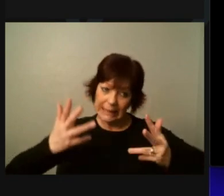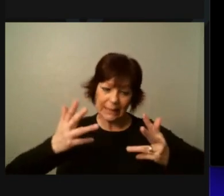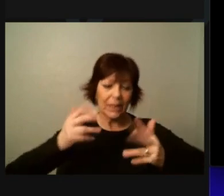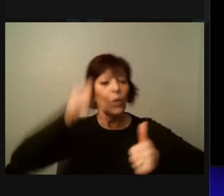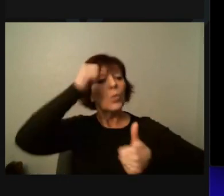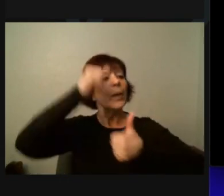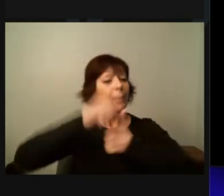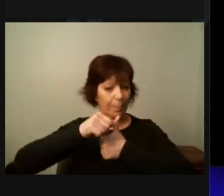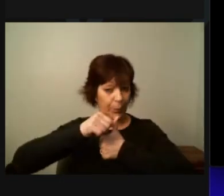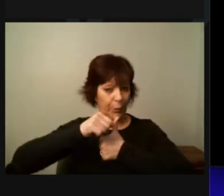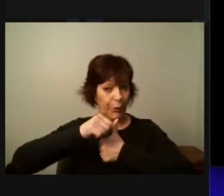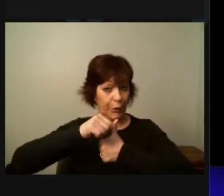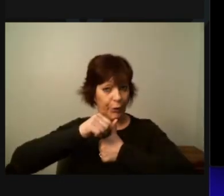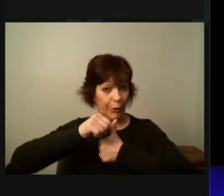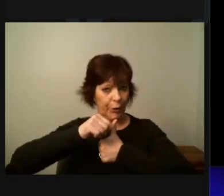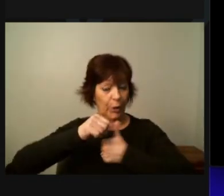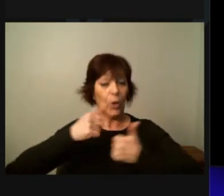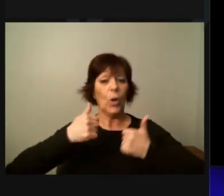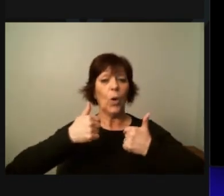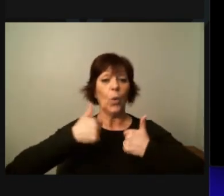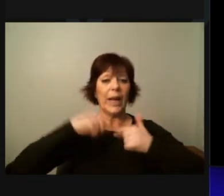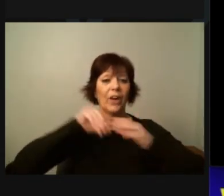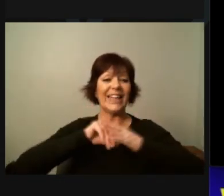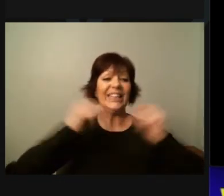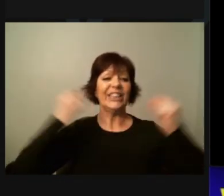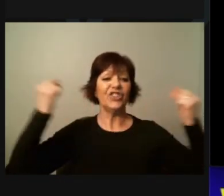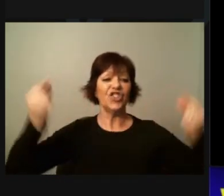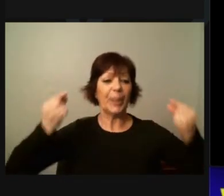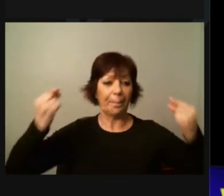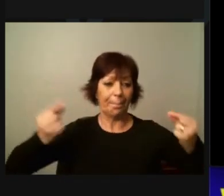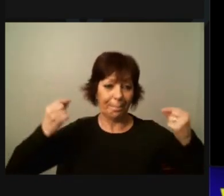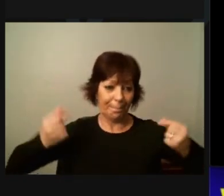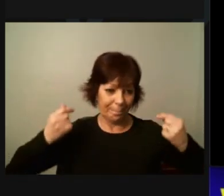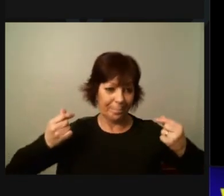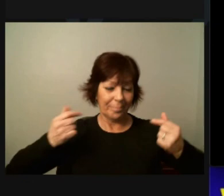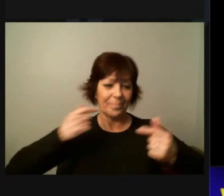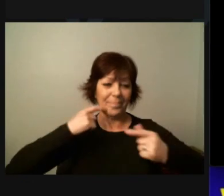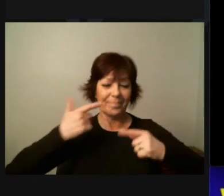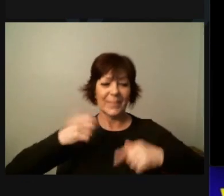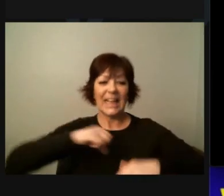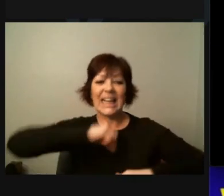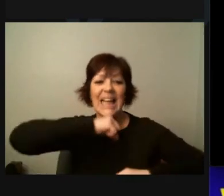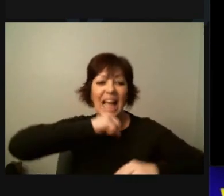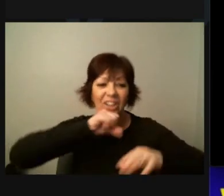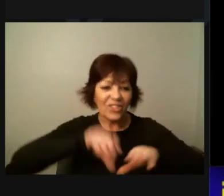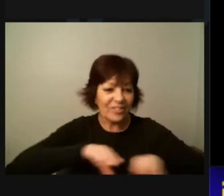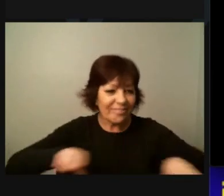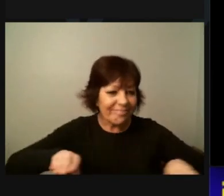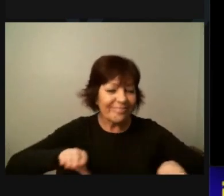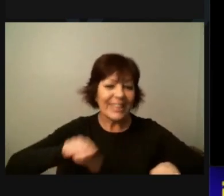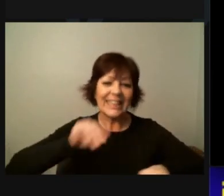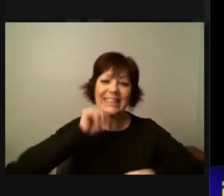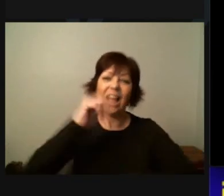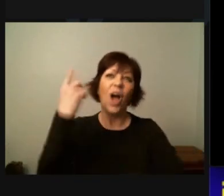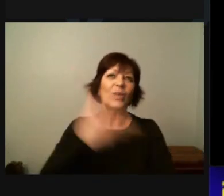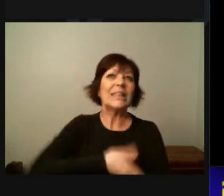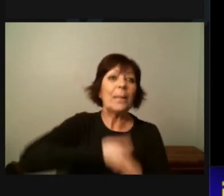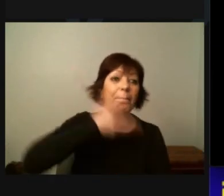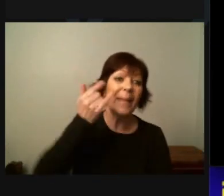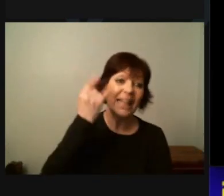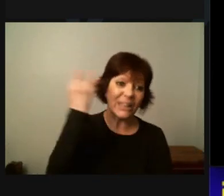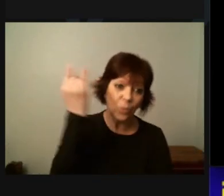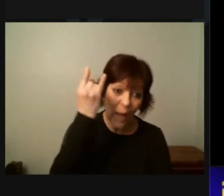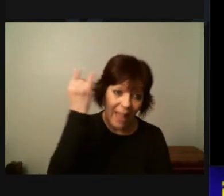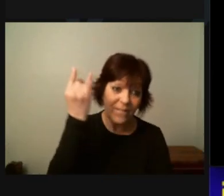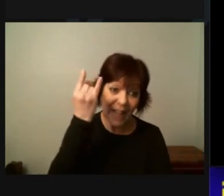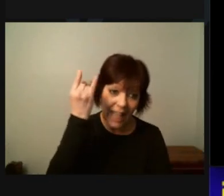mind that we're in gyms, concrete structures, don't exactly have the best